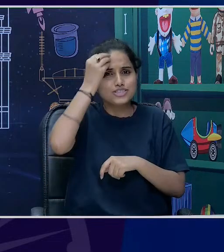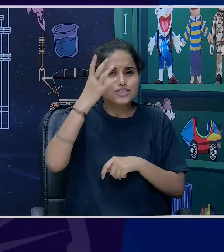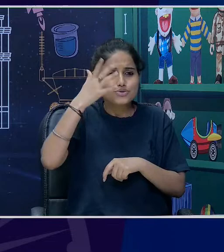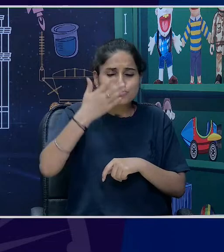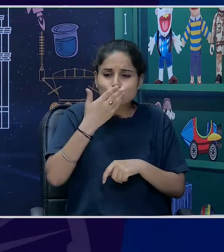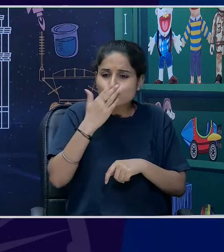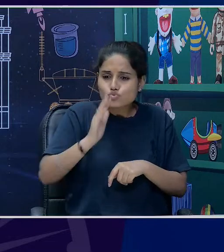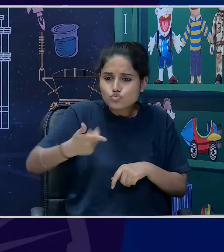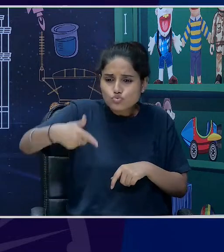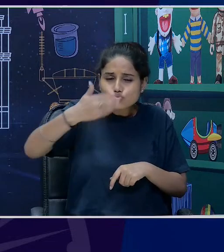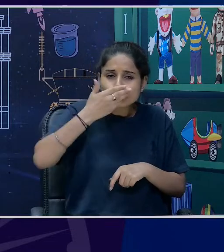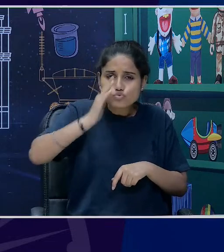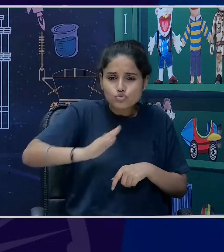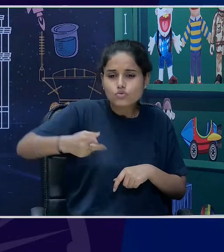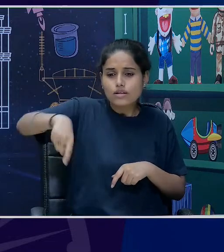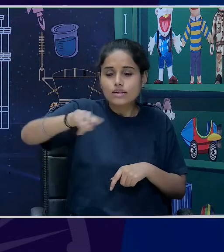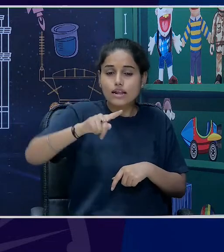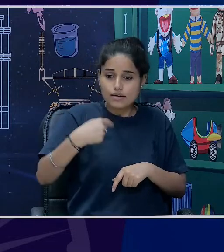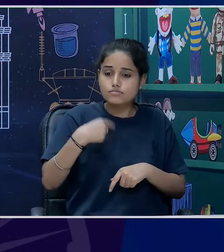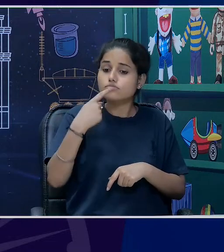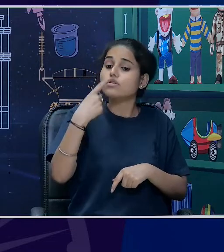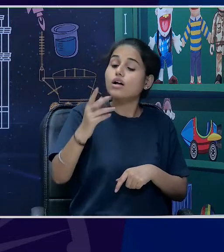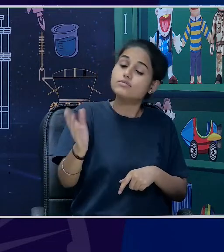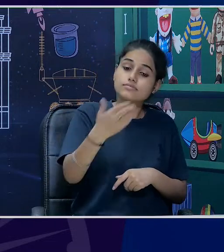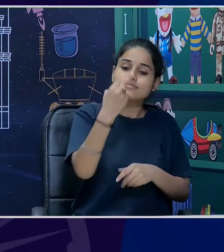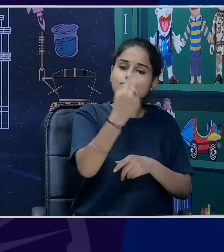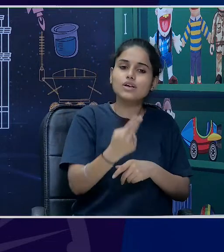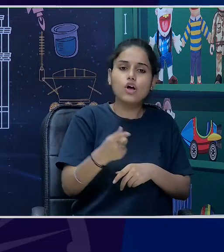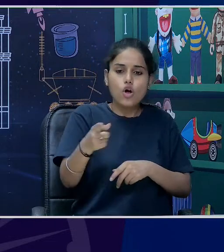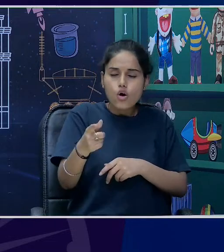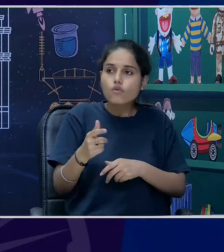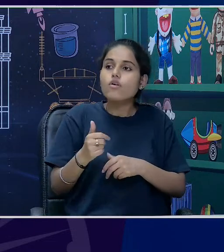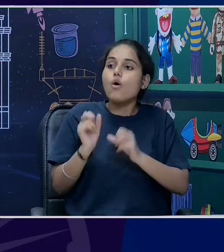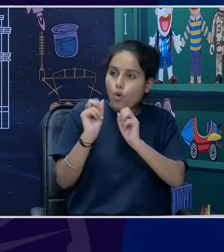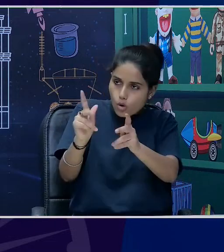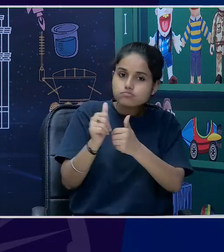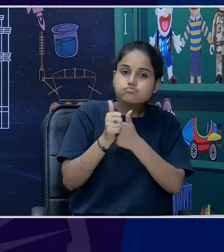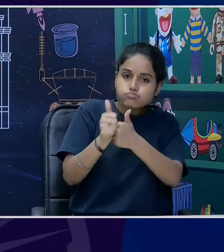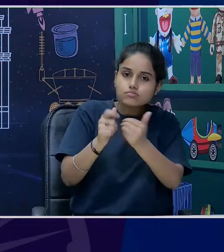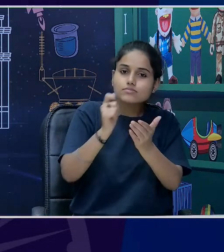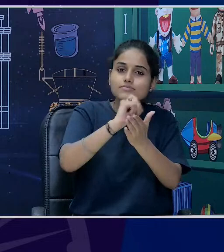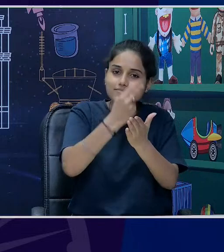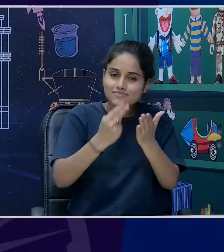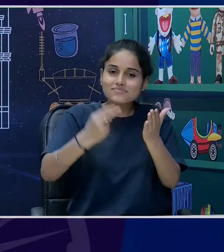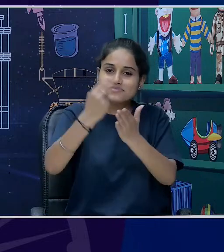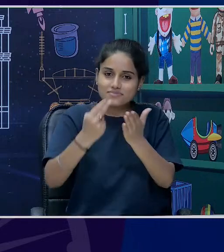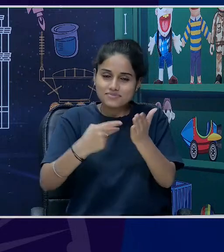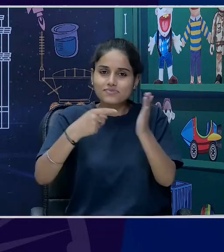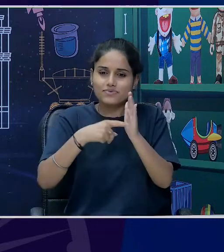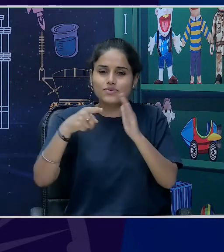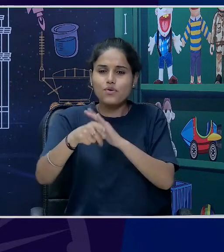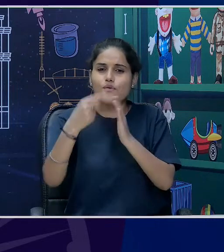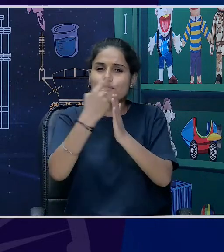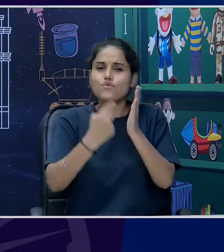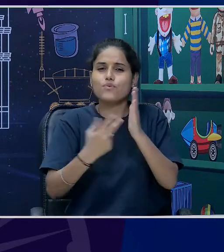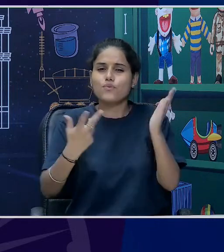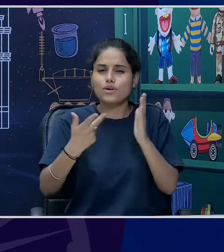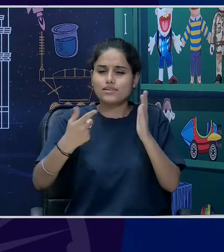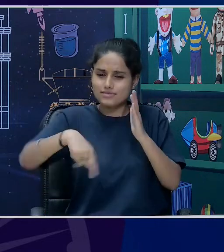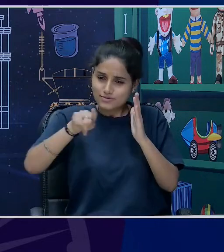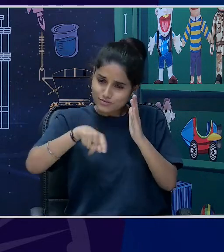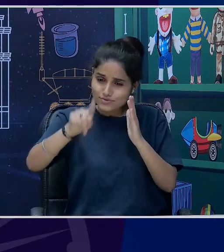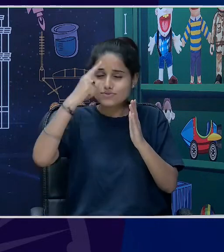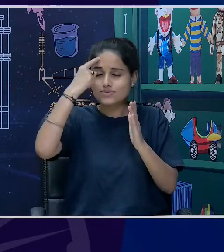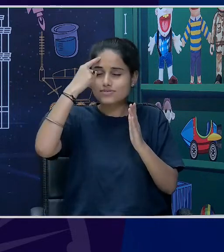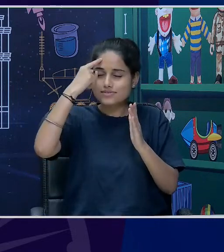instructions. Right. So when I was, when I was reading and, you were recalling and then you were drawing. So we